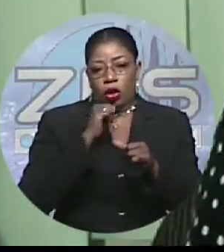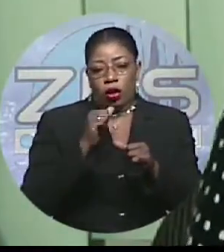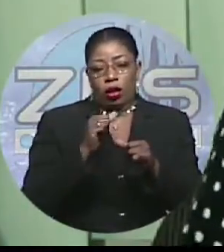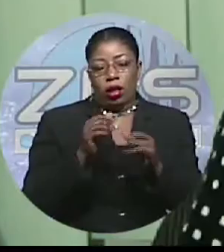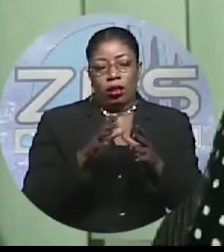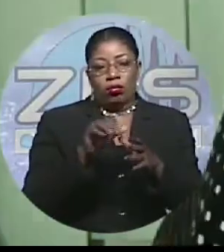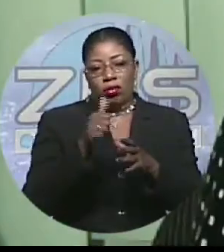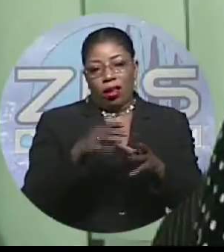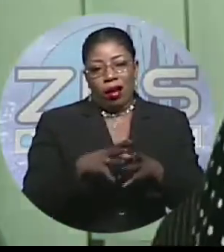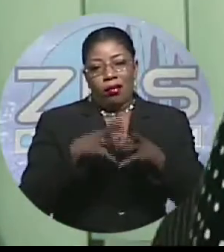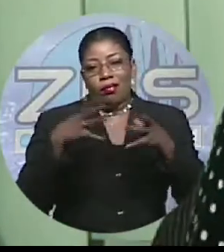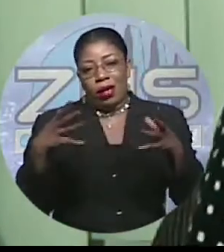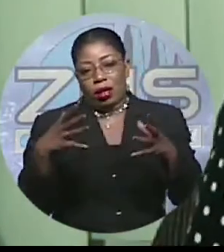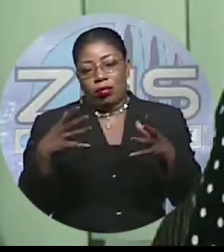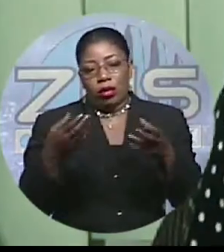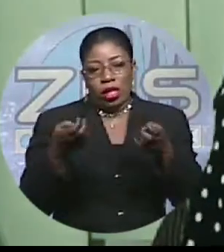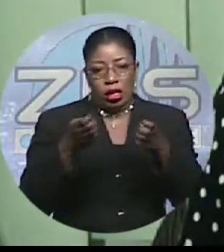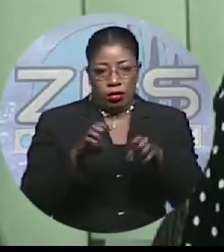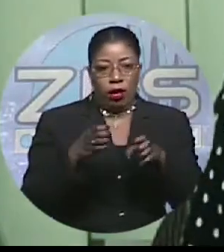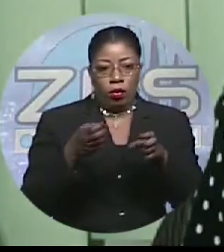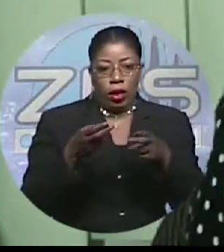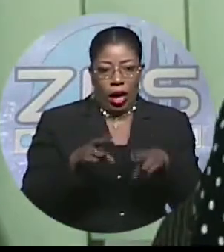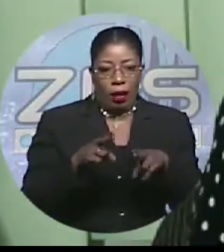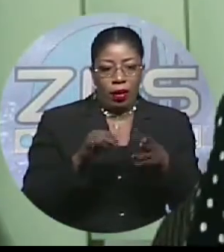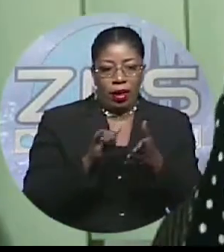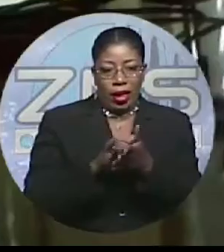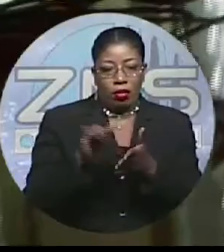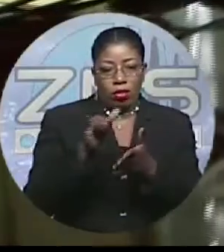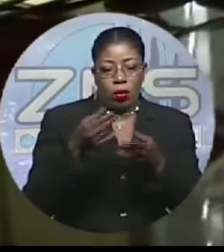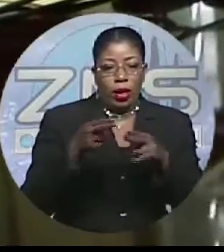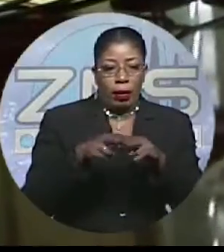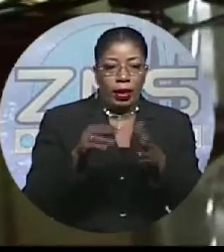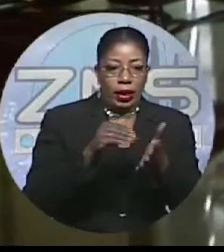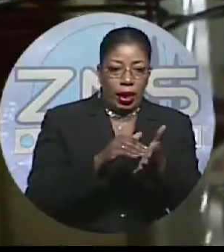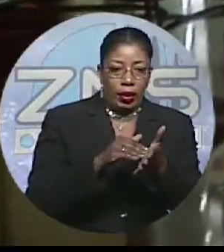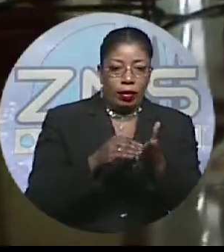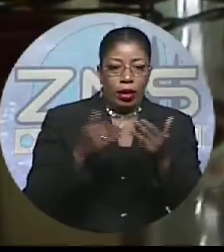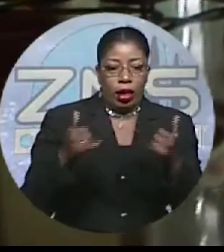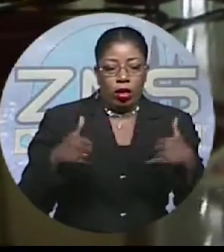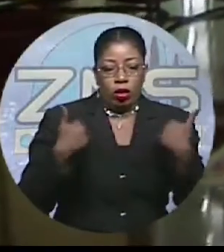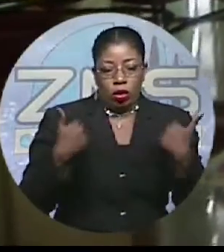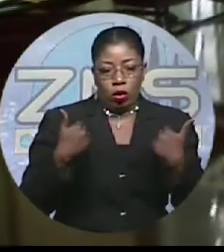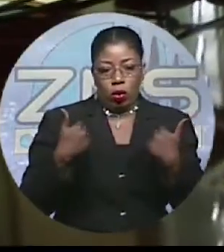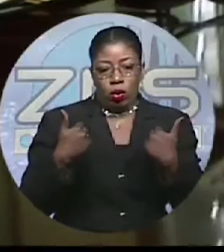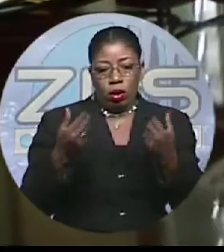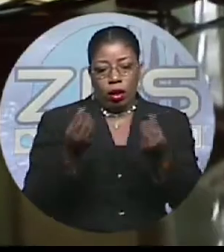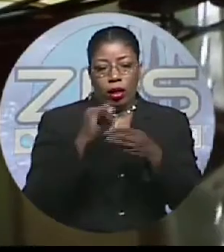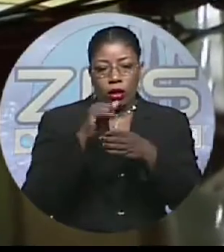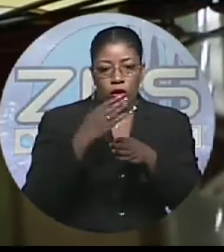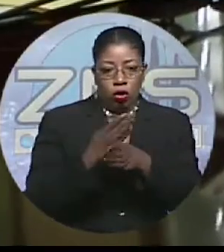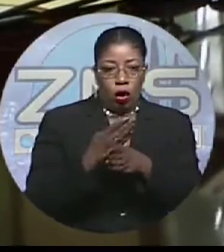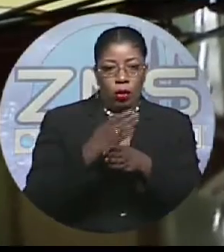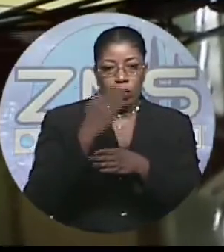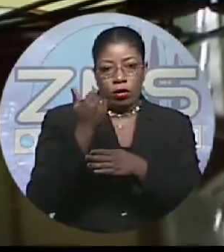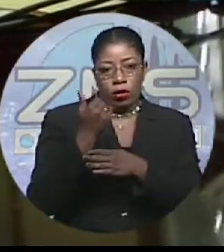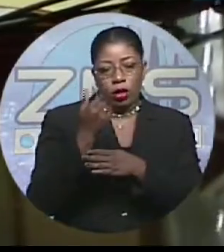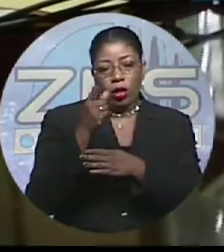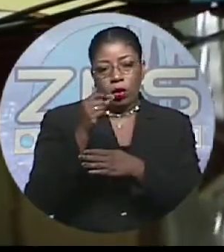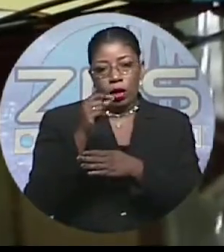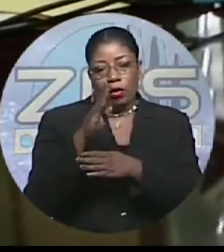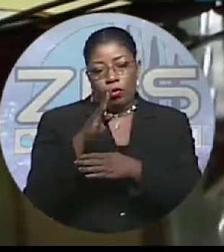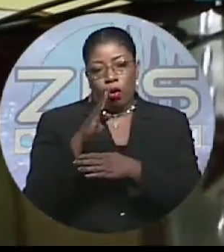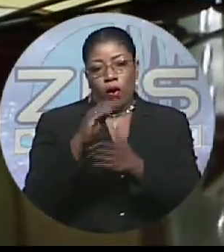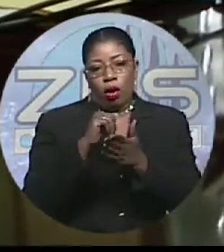along, it is likely that that can happen. Youth unemployment measured among 15 to